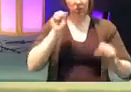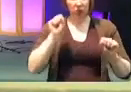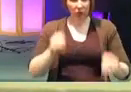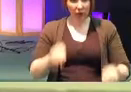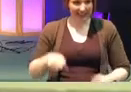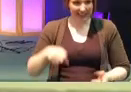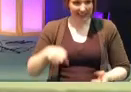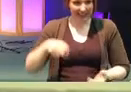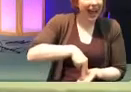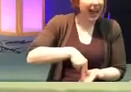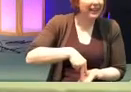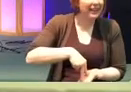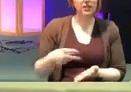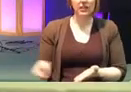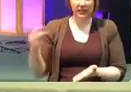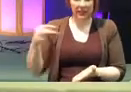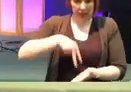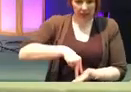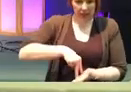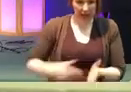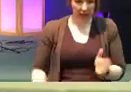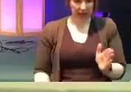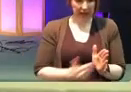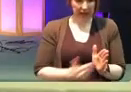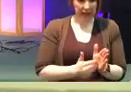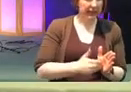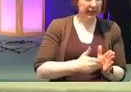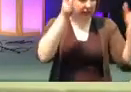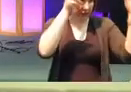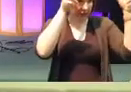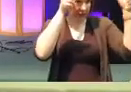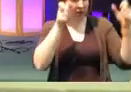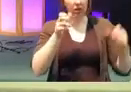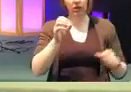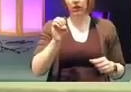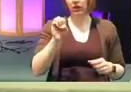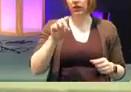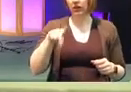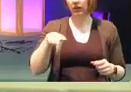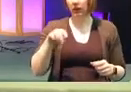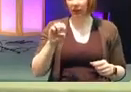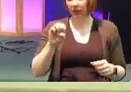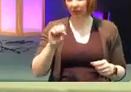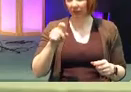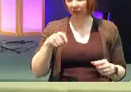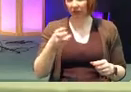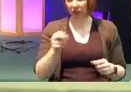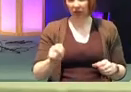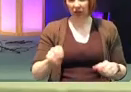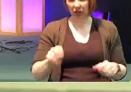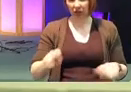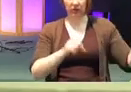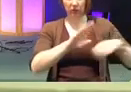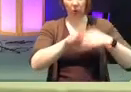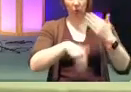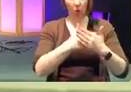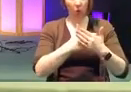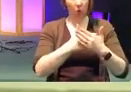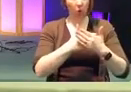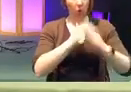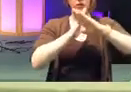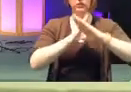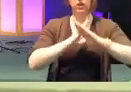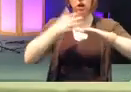stand. Stand against the schemes of the devil. Ephesians 6:13-14. Therefore, take up the whole armor of God that you may be